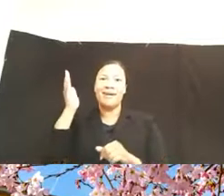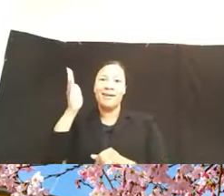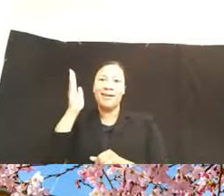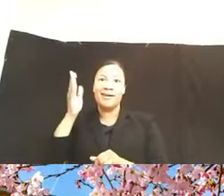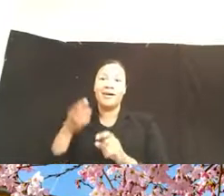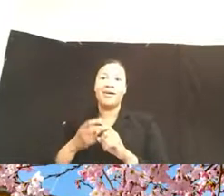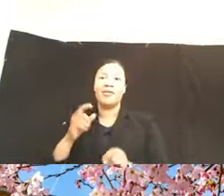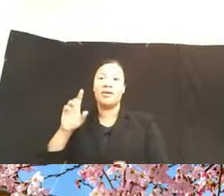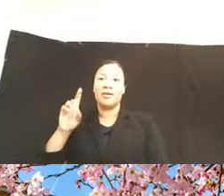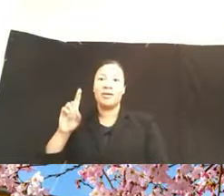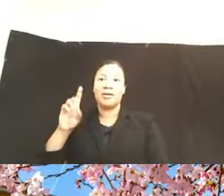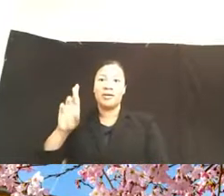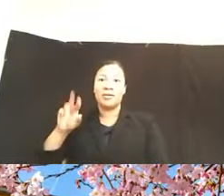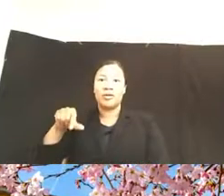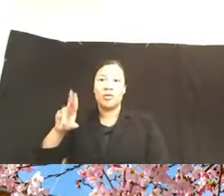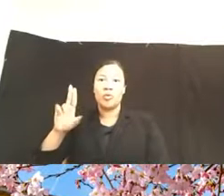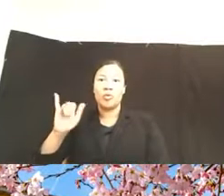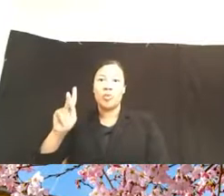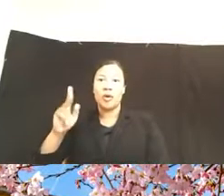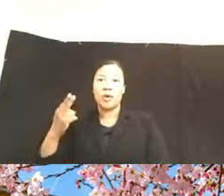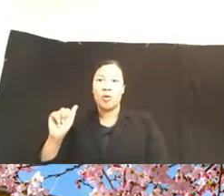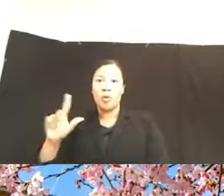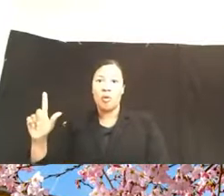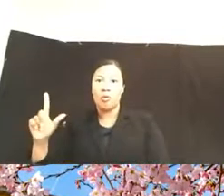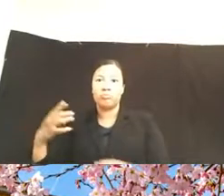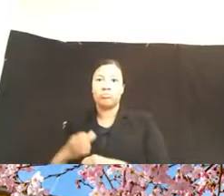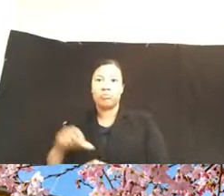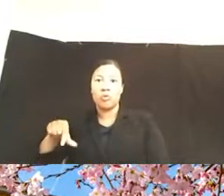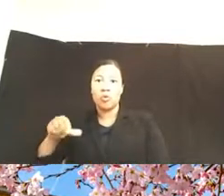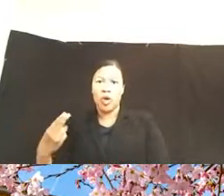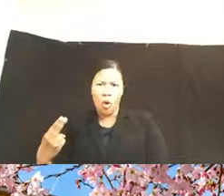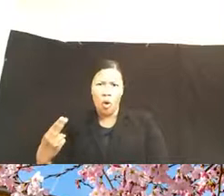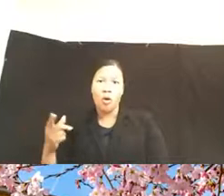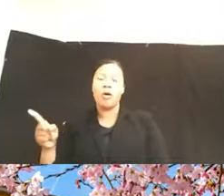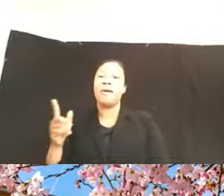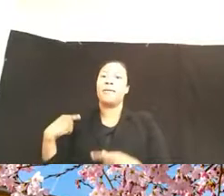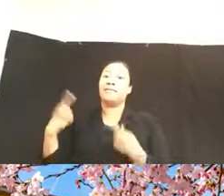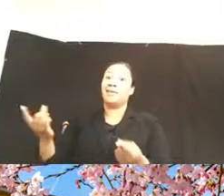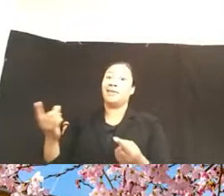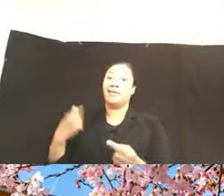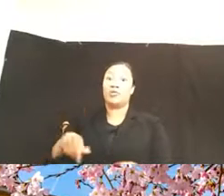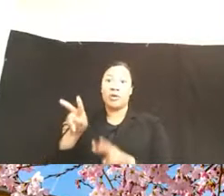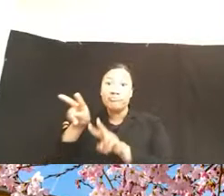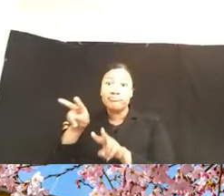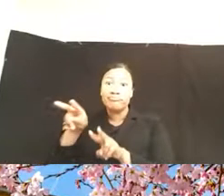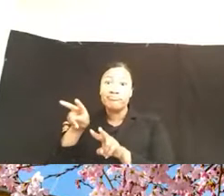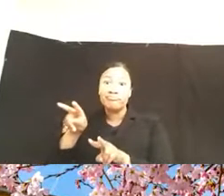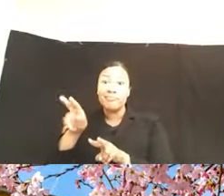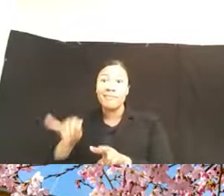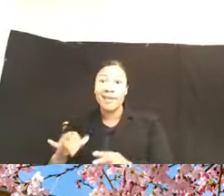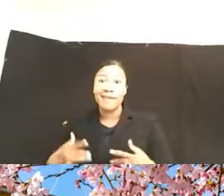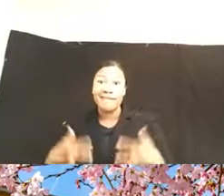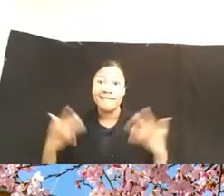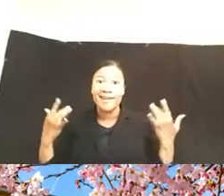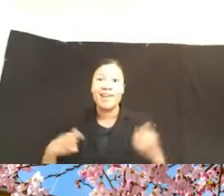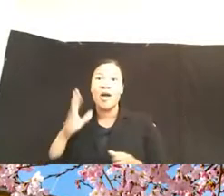Kia Melchor. This afternoon, she will speak of her book, Naming a Black Transnational